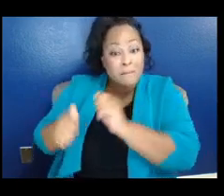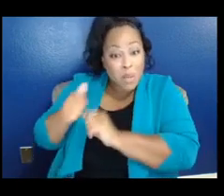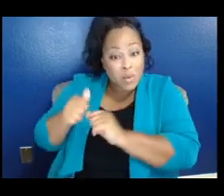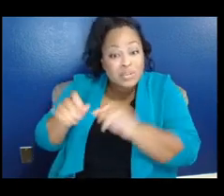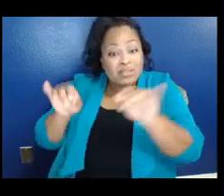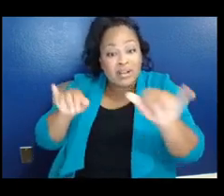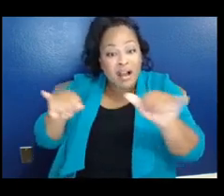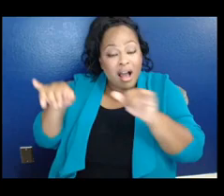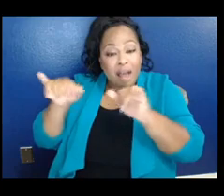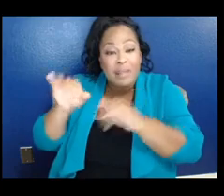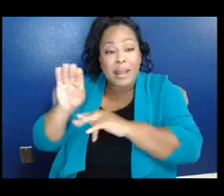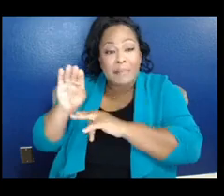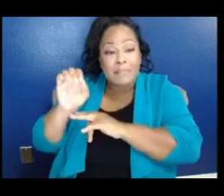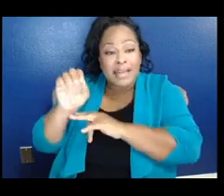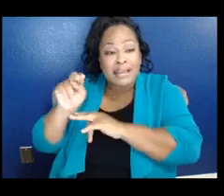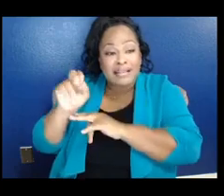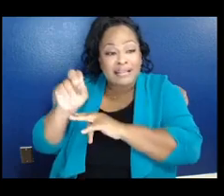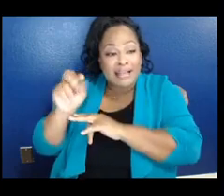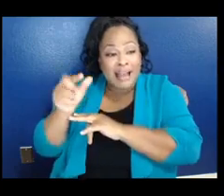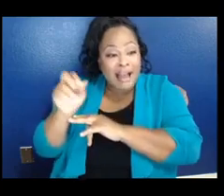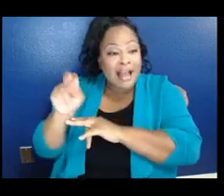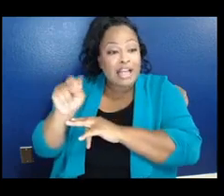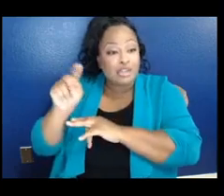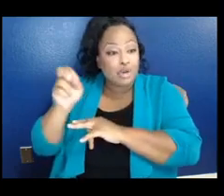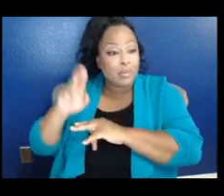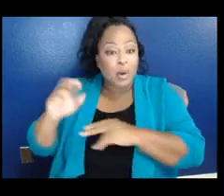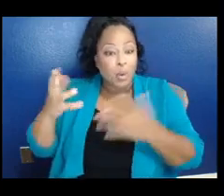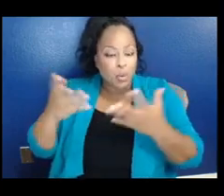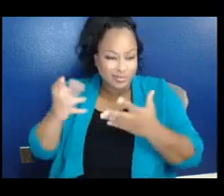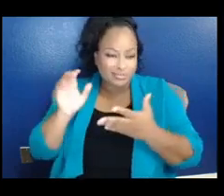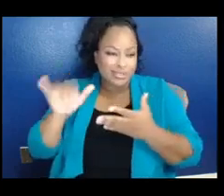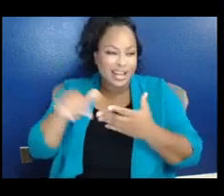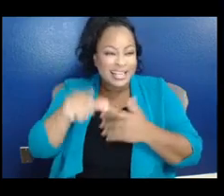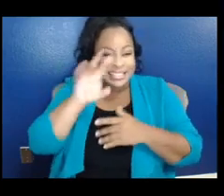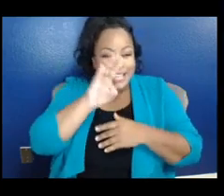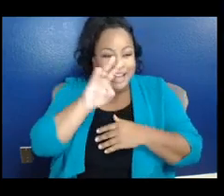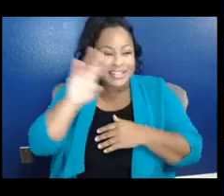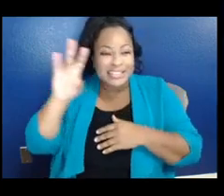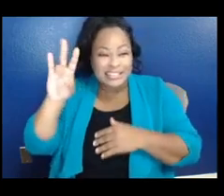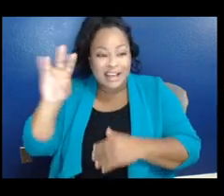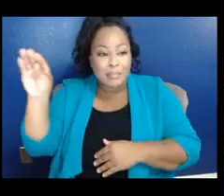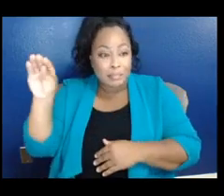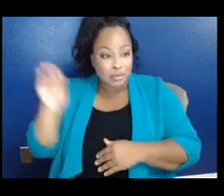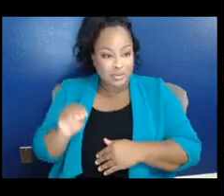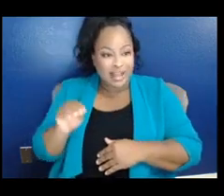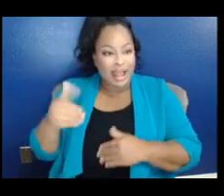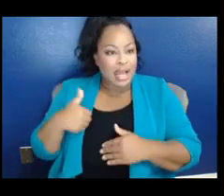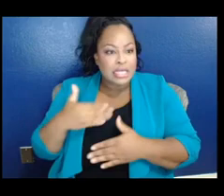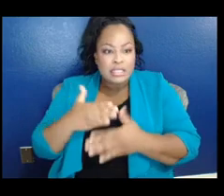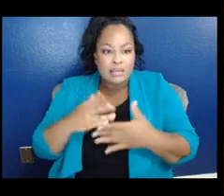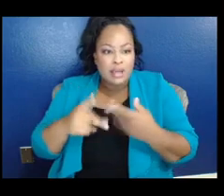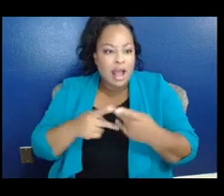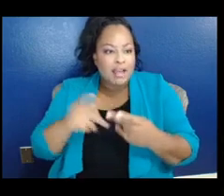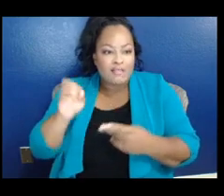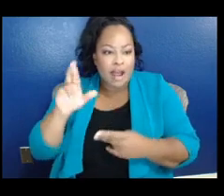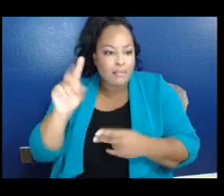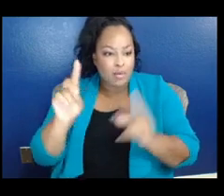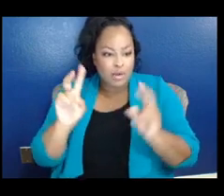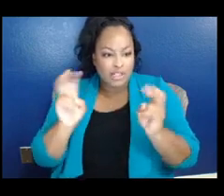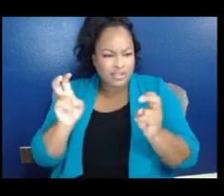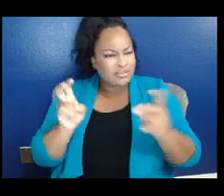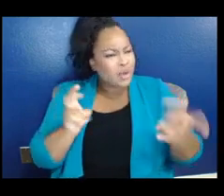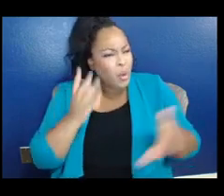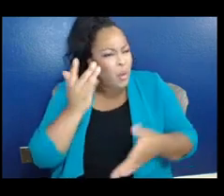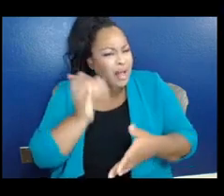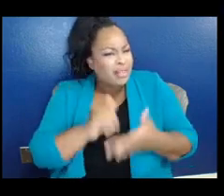common benign tumor in reproductive age women. 77% have some fibroid lesion. Why is this not a